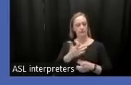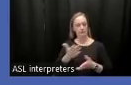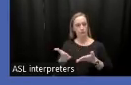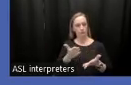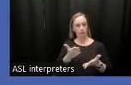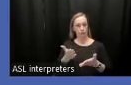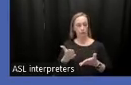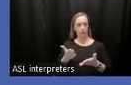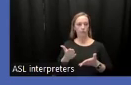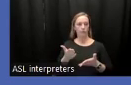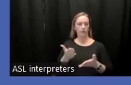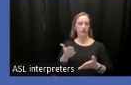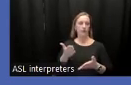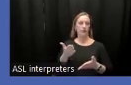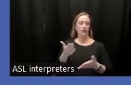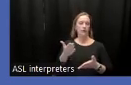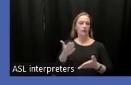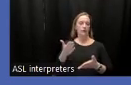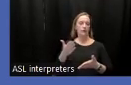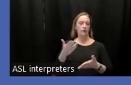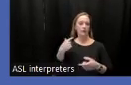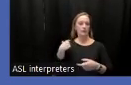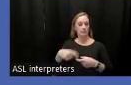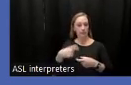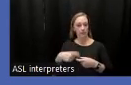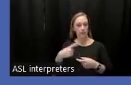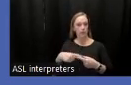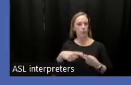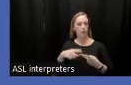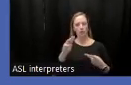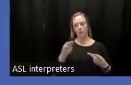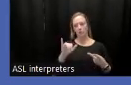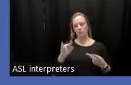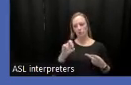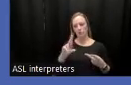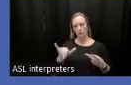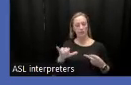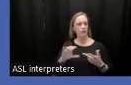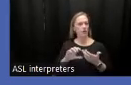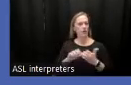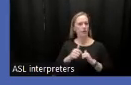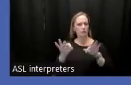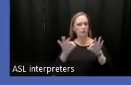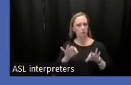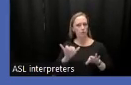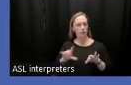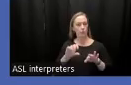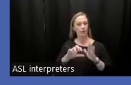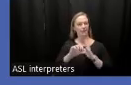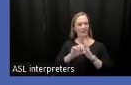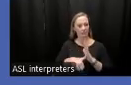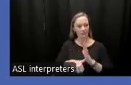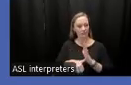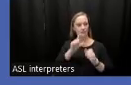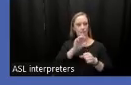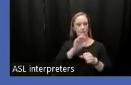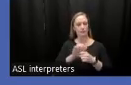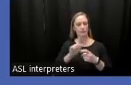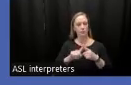institution, how do you describe that, and how do you emphasize or highlight the commitment to diversity efforts?